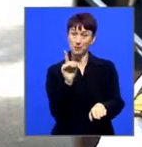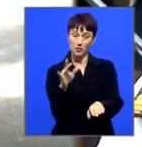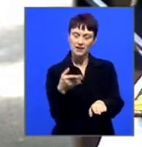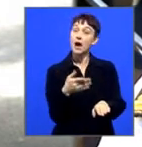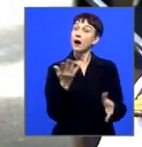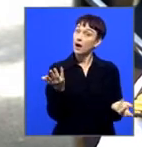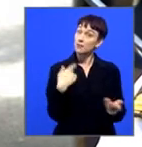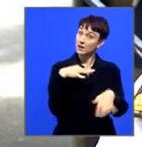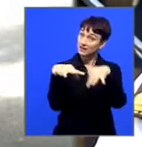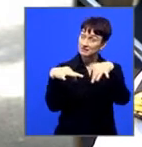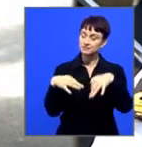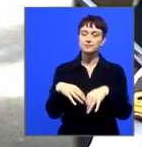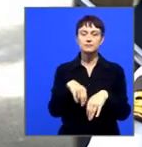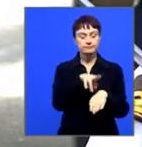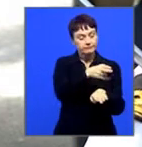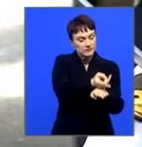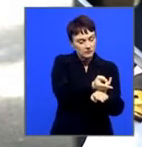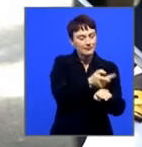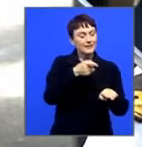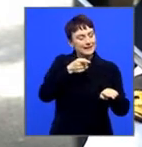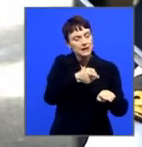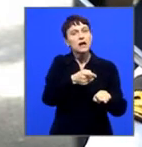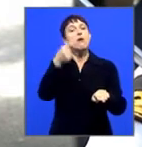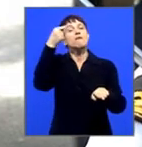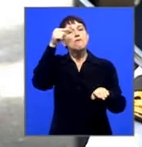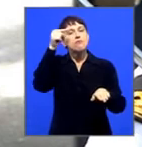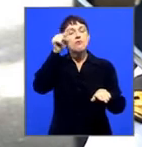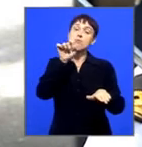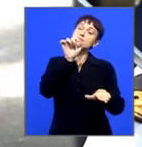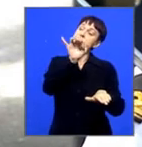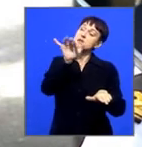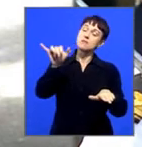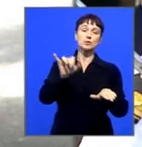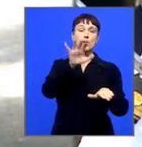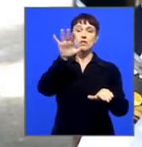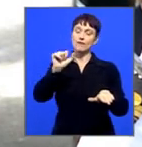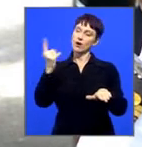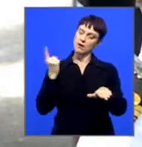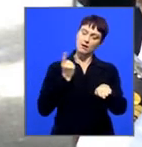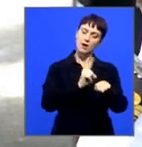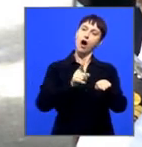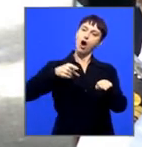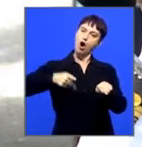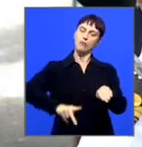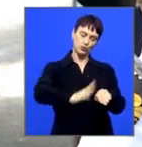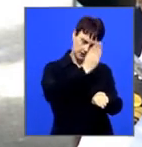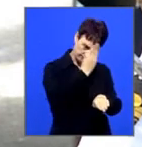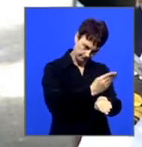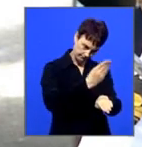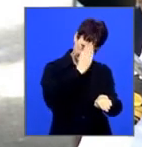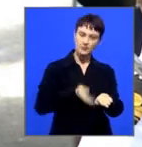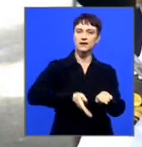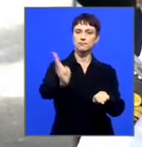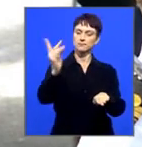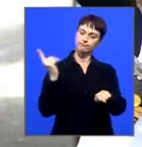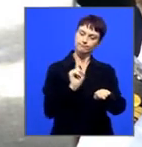in which a coffin is placed to view to allow the public, at large to pay their respects to the deceased. Well, it